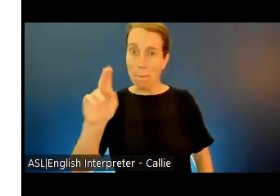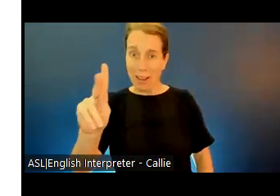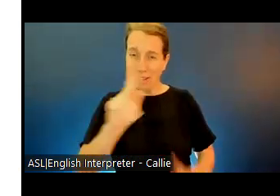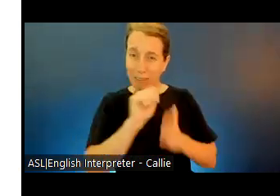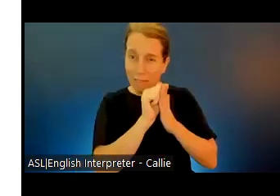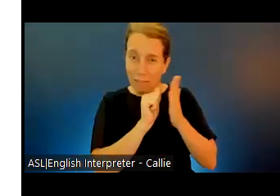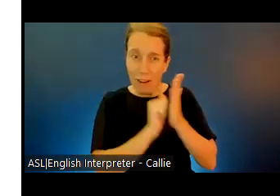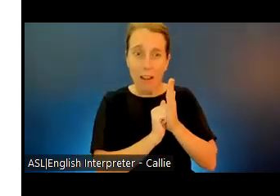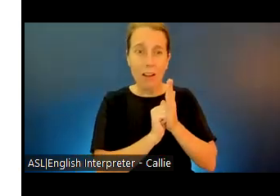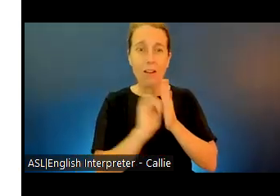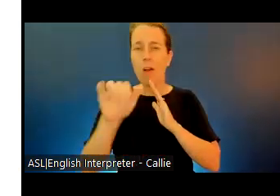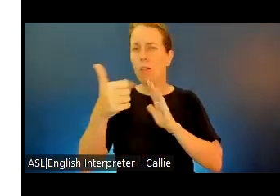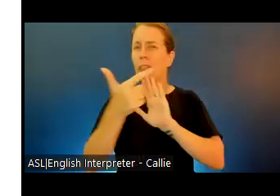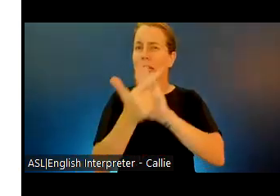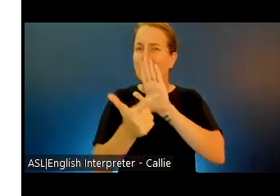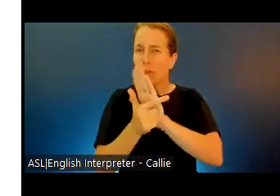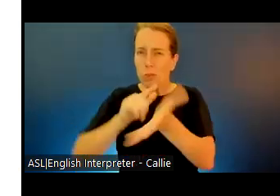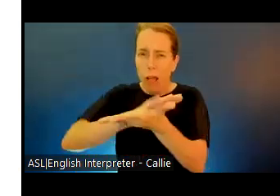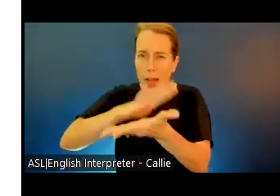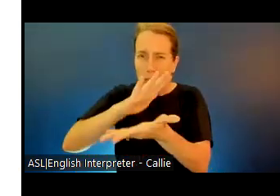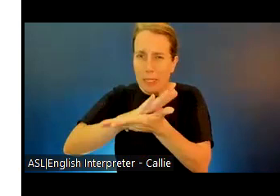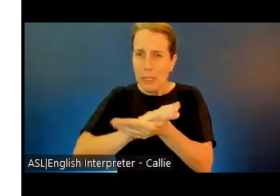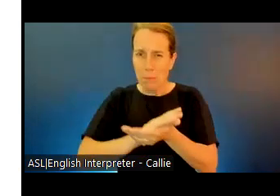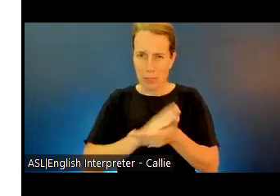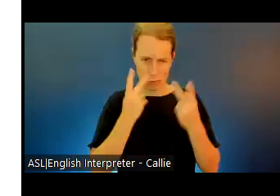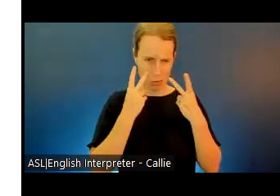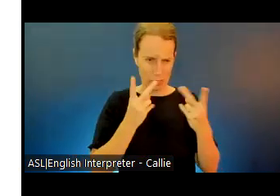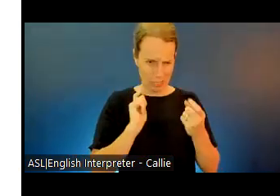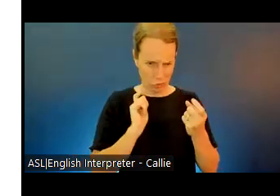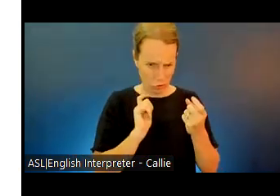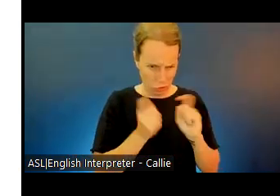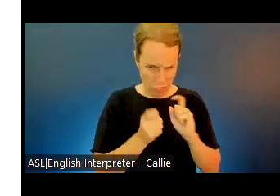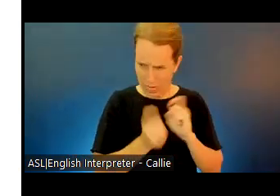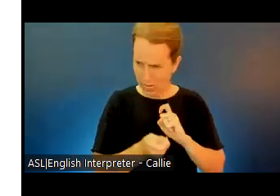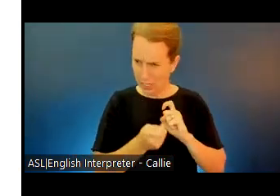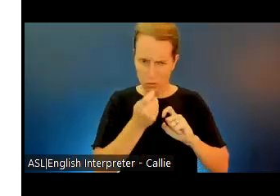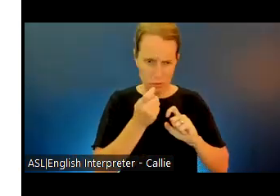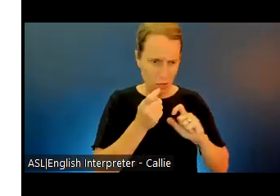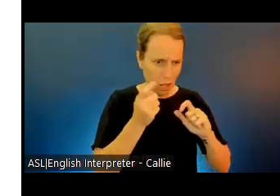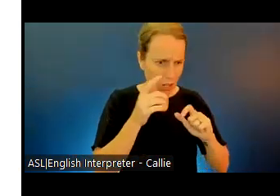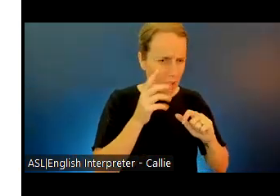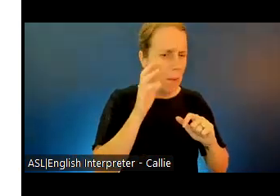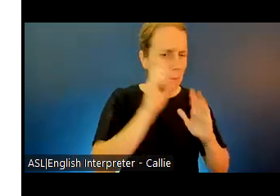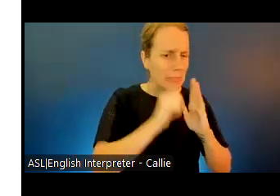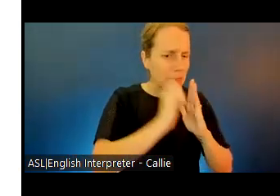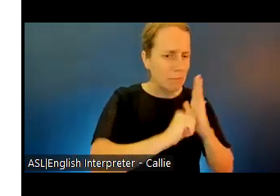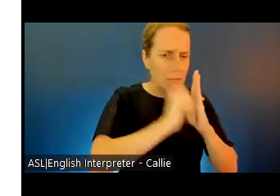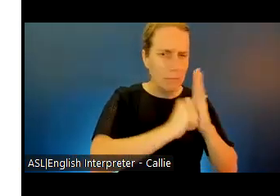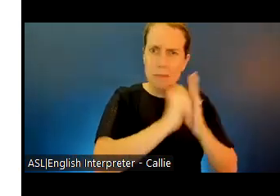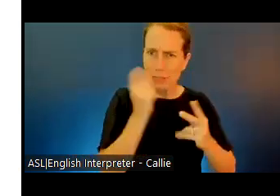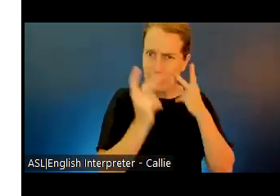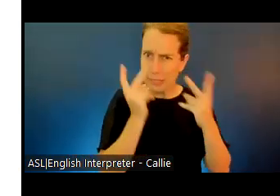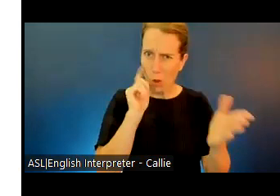the way that individual handles their personal matters, that can be a sign of exploitation. Lastly, if the individual is not being cared